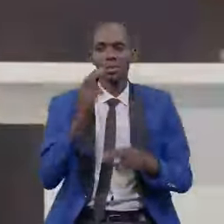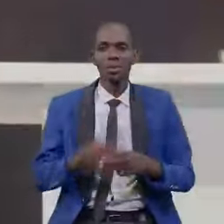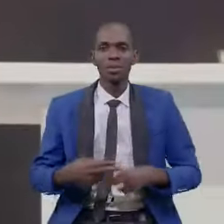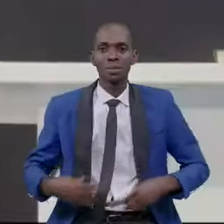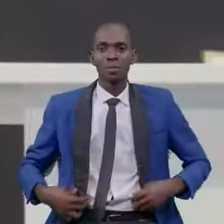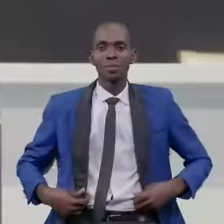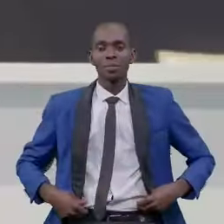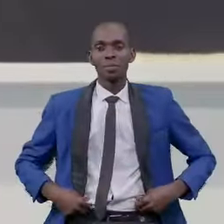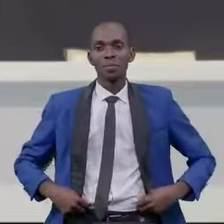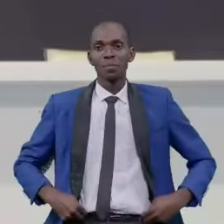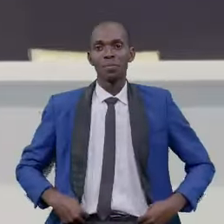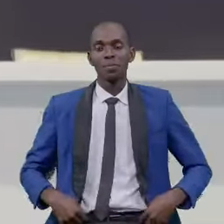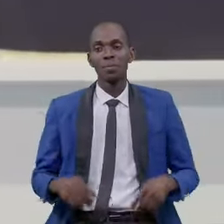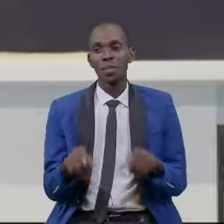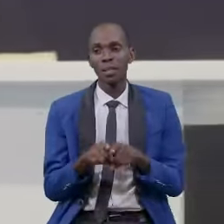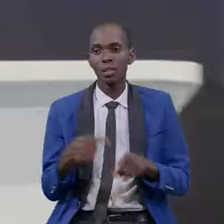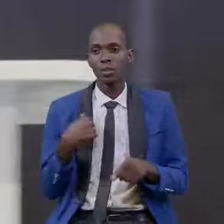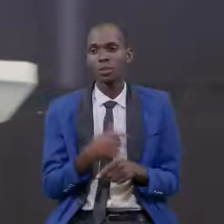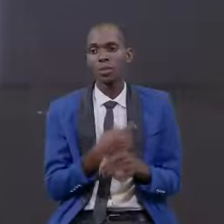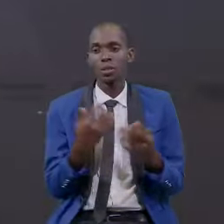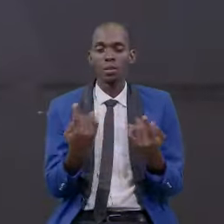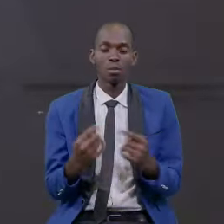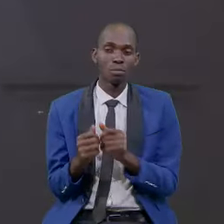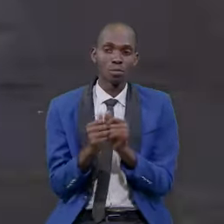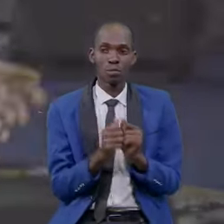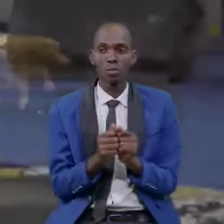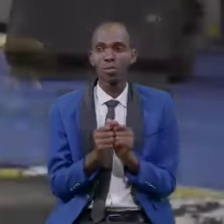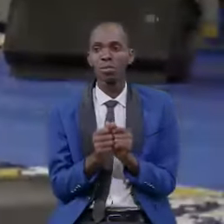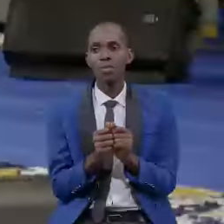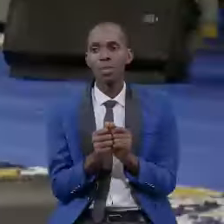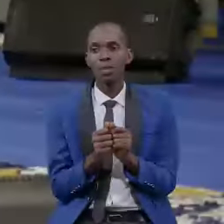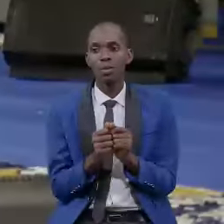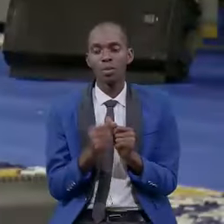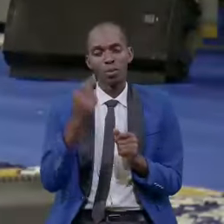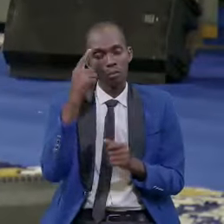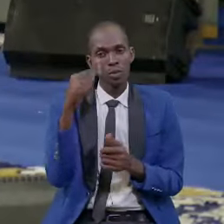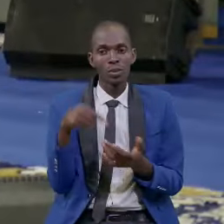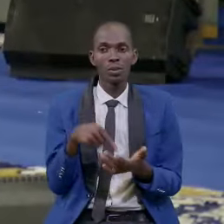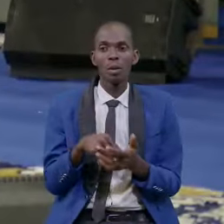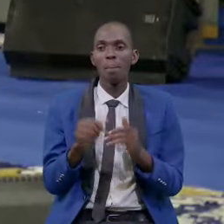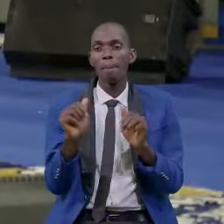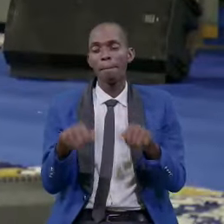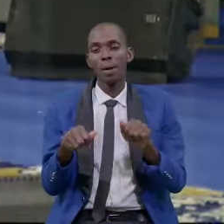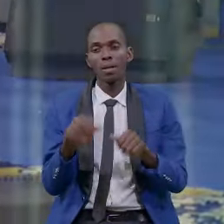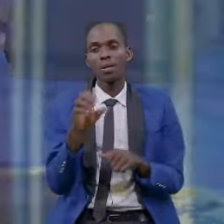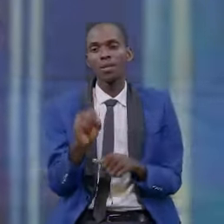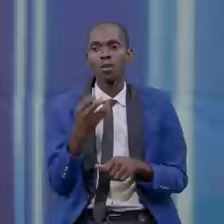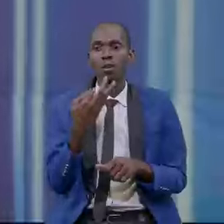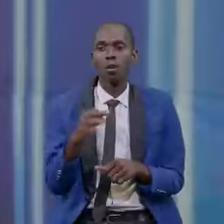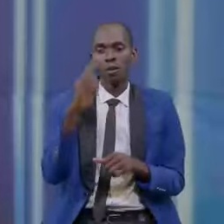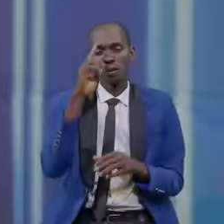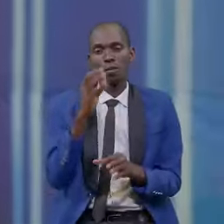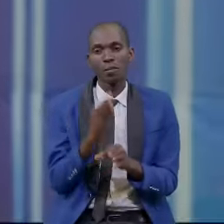As we come together for these possibilities of faith